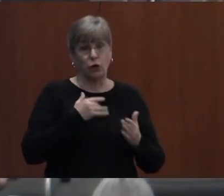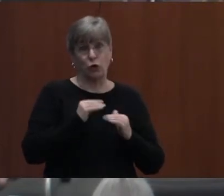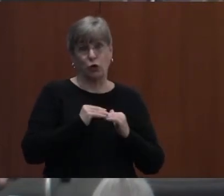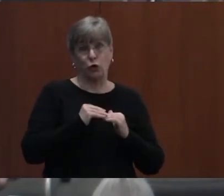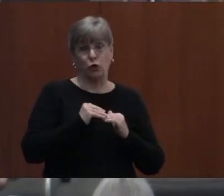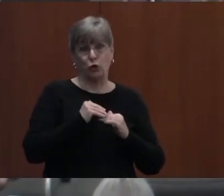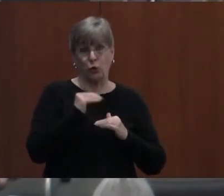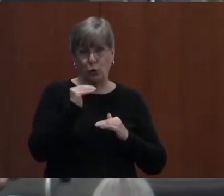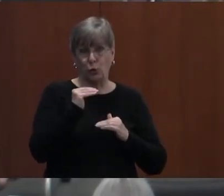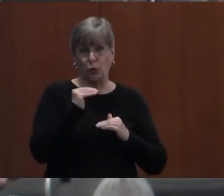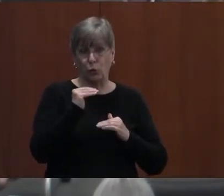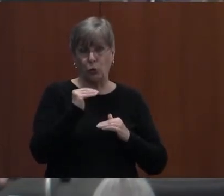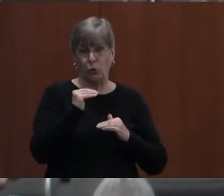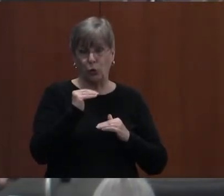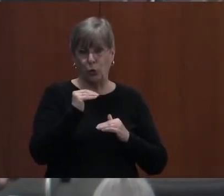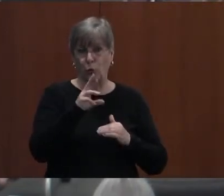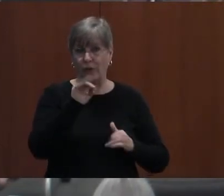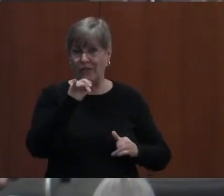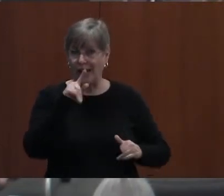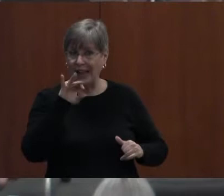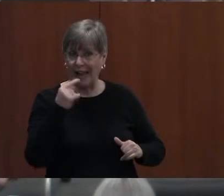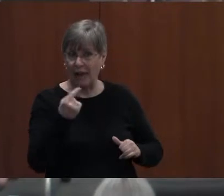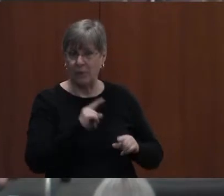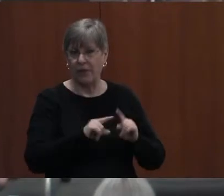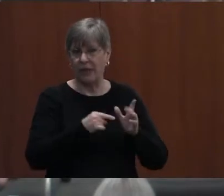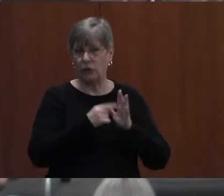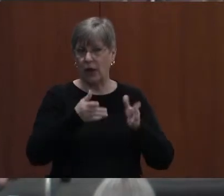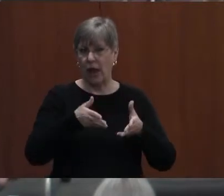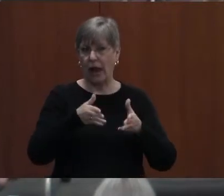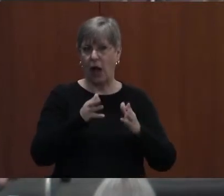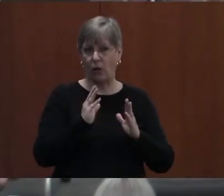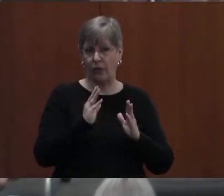revealing, but this would allow them to